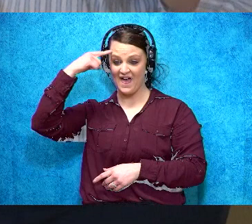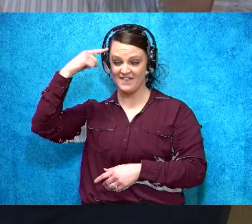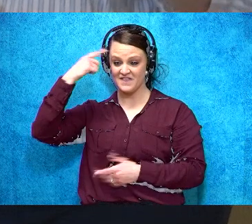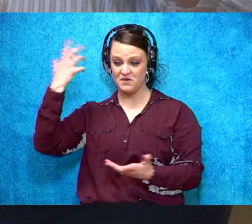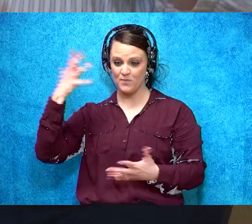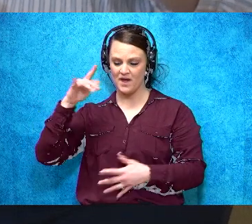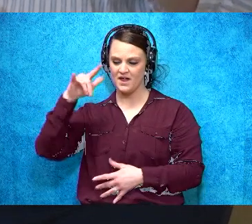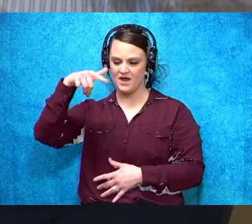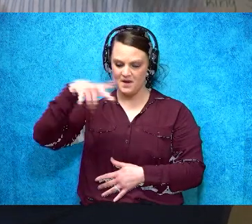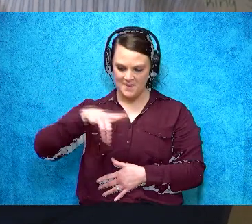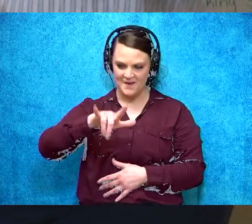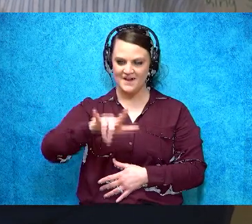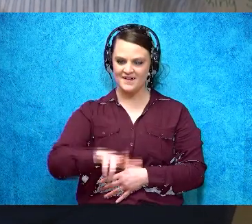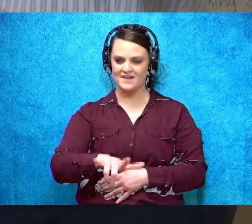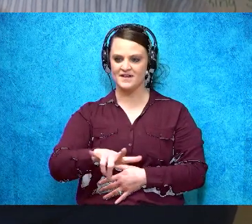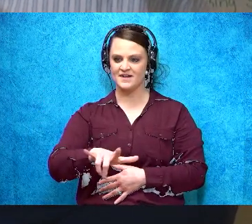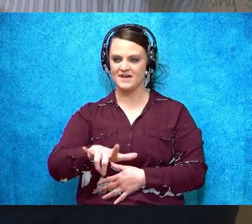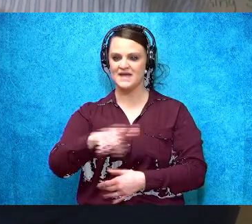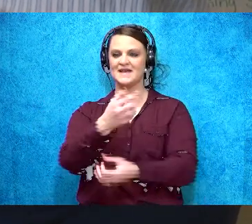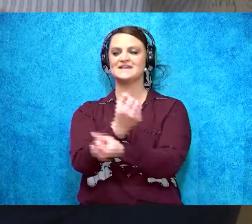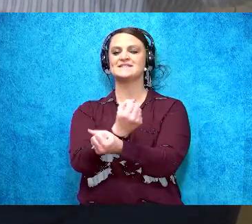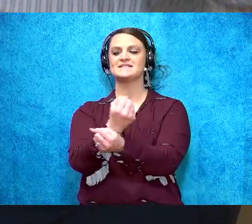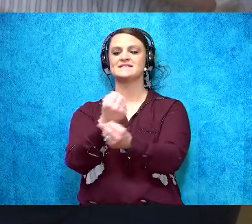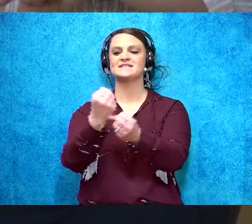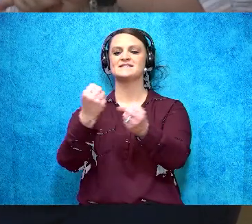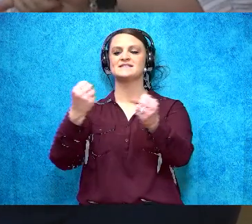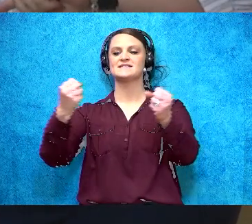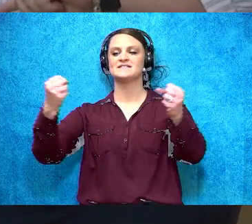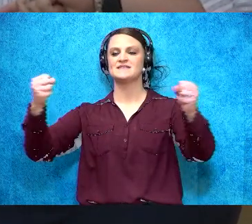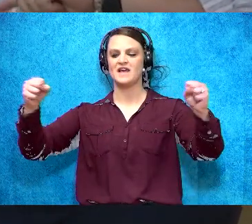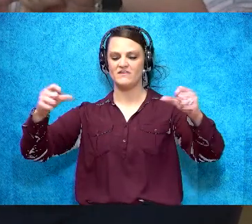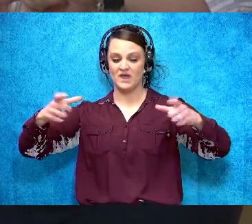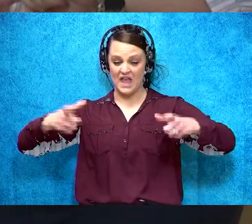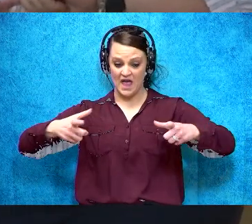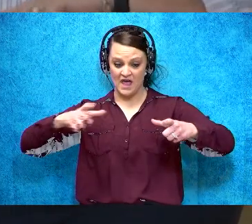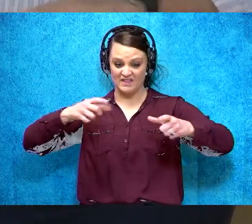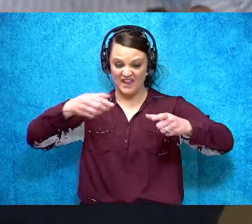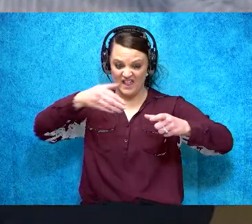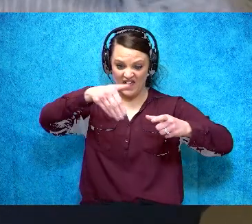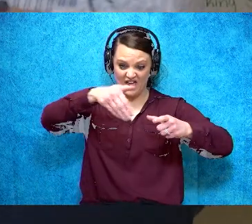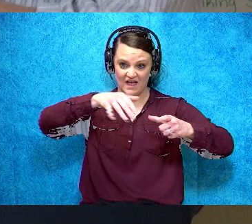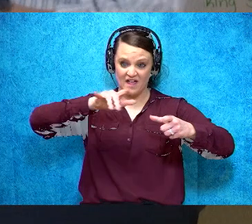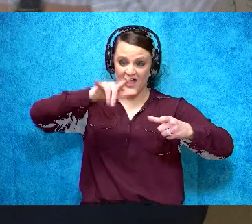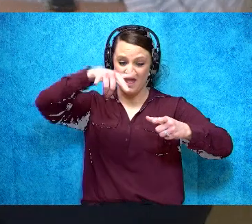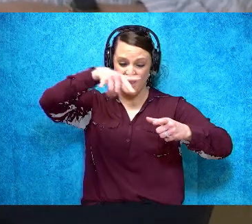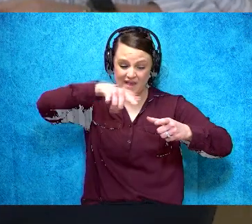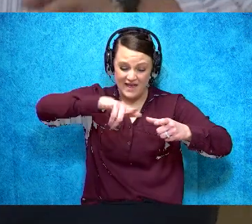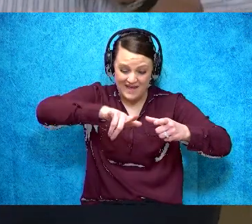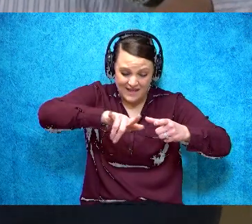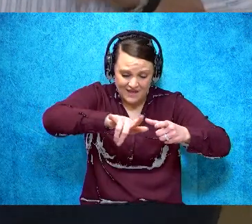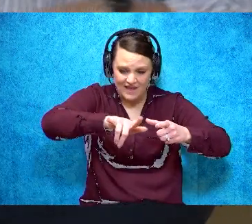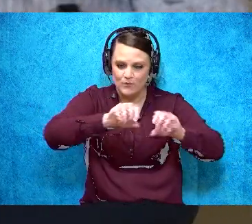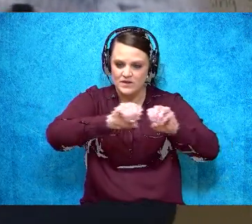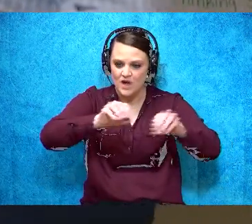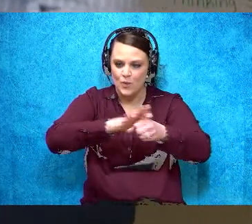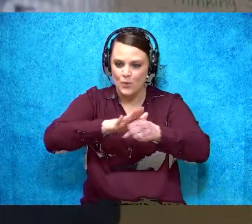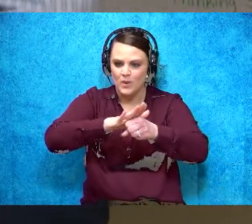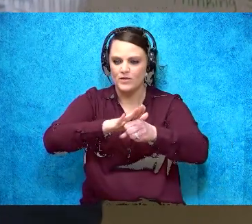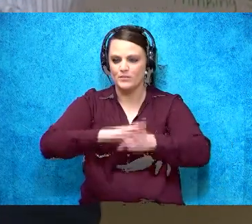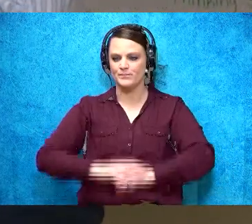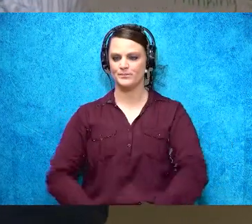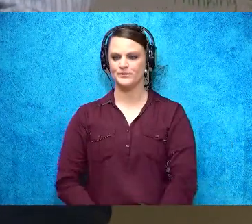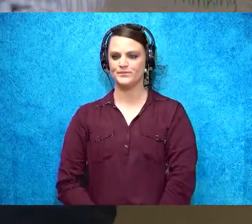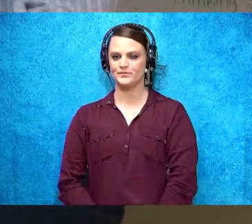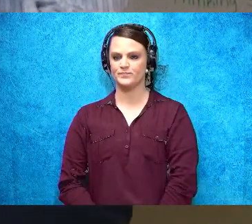plane safely on the very edge of the field. Okay? All right. Let's have some fun with words